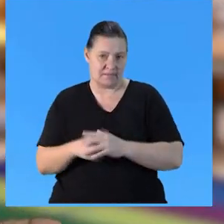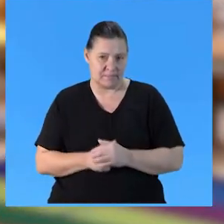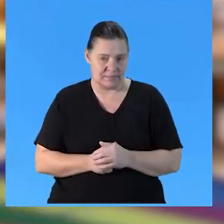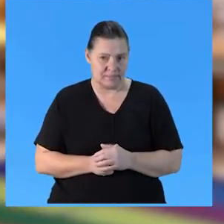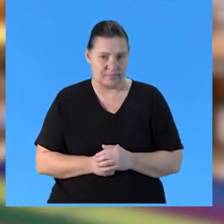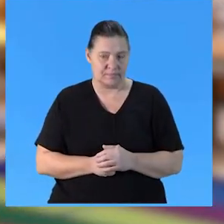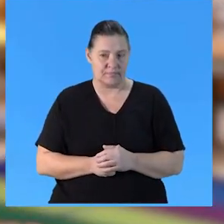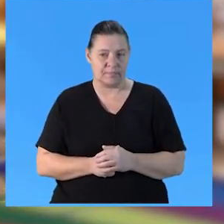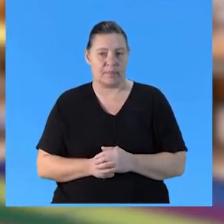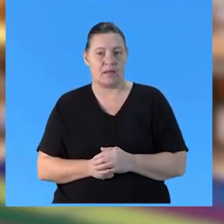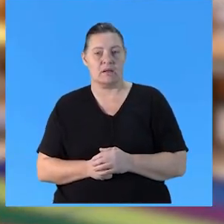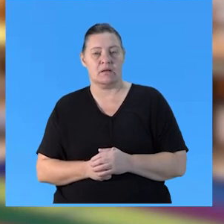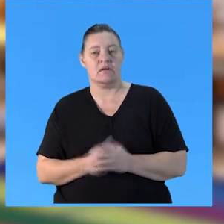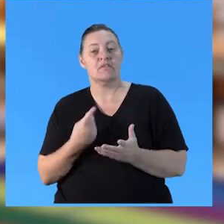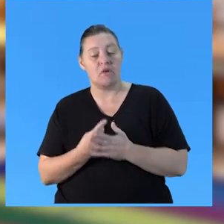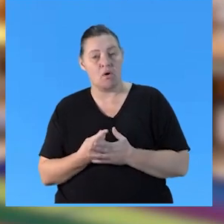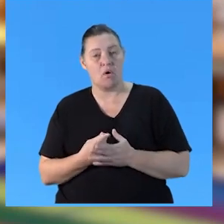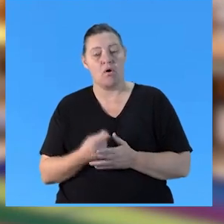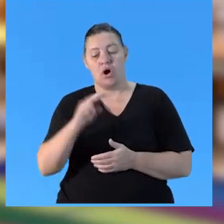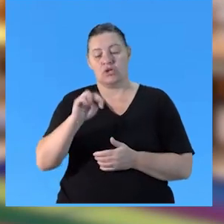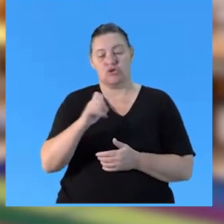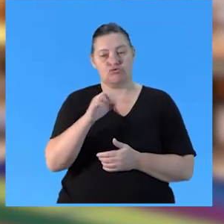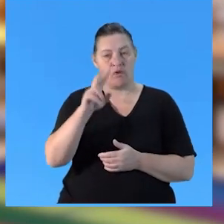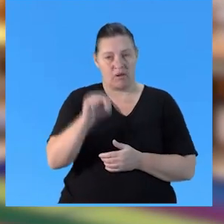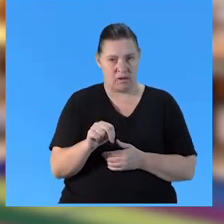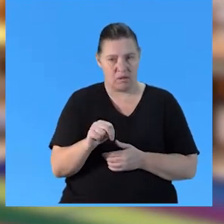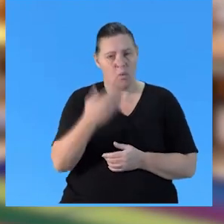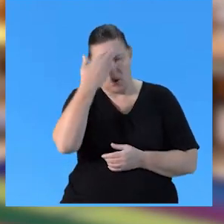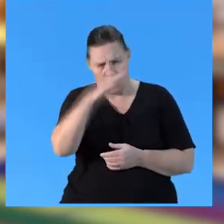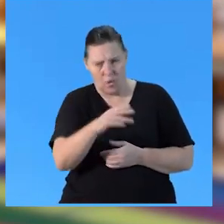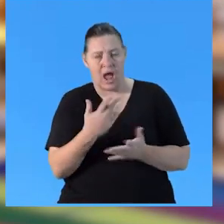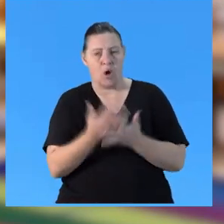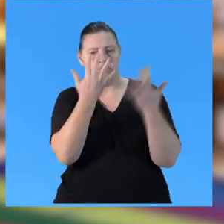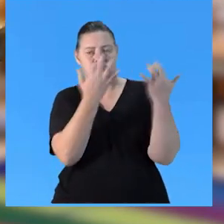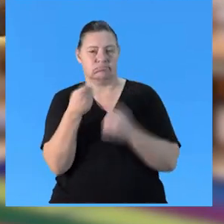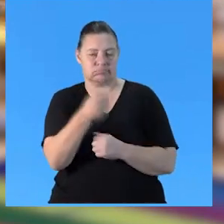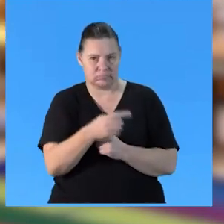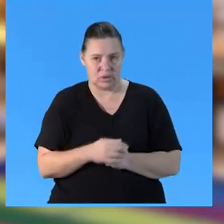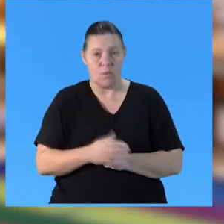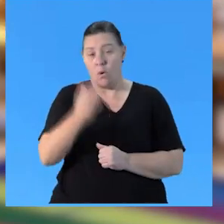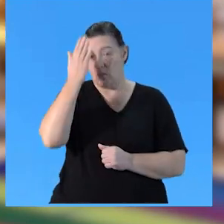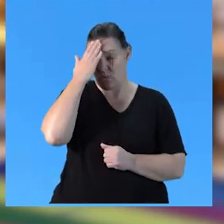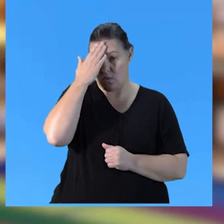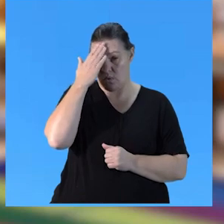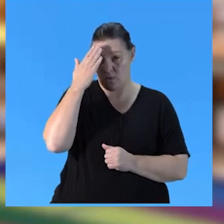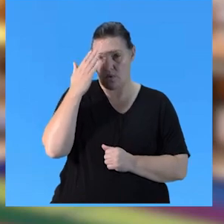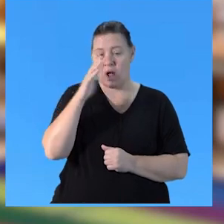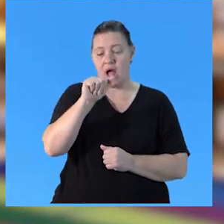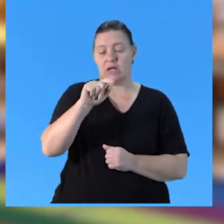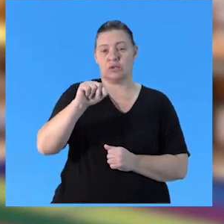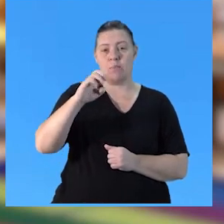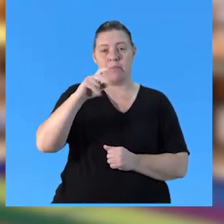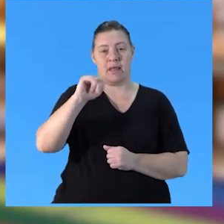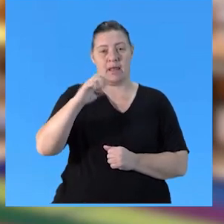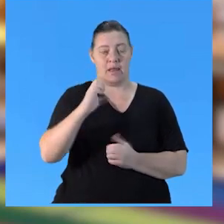by transferring the electrons, we are allowing two different materials to have a charge, either a positive charge or a negative charge, depending